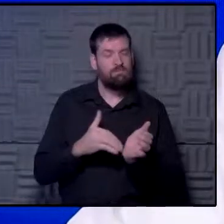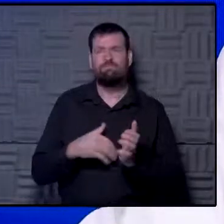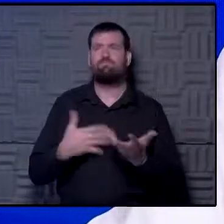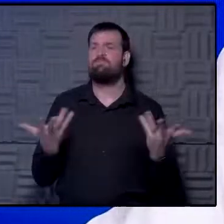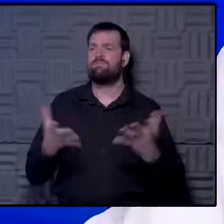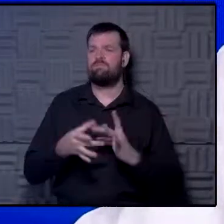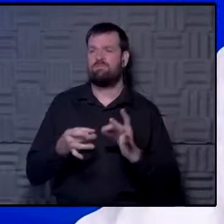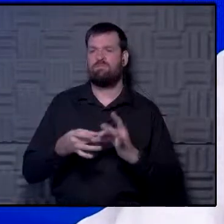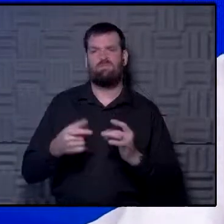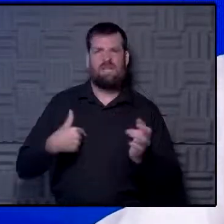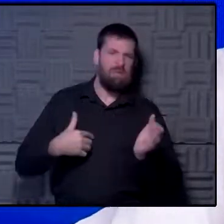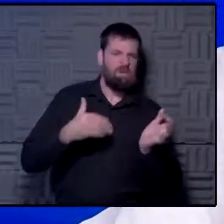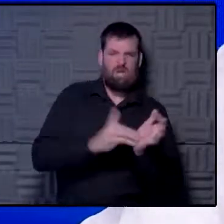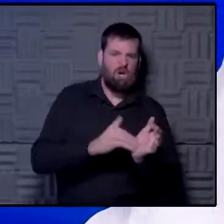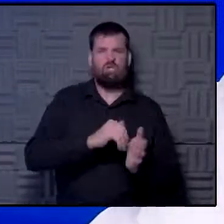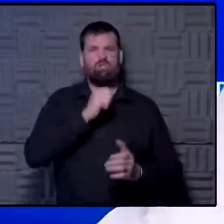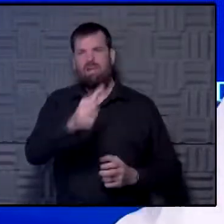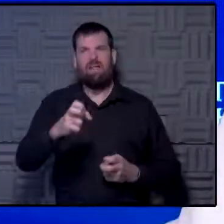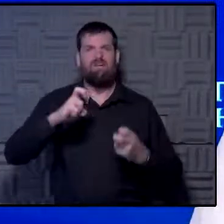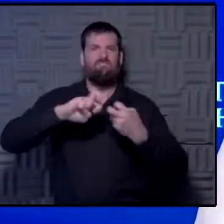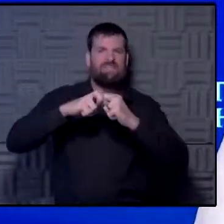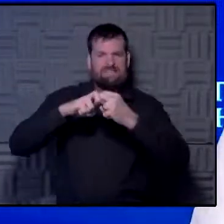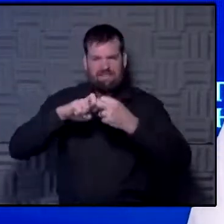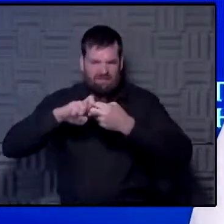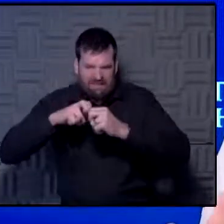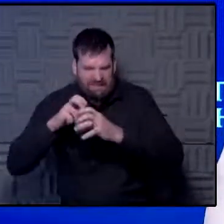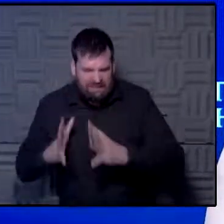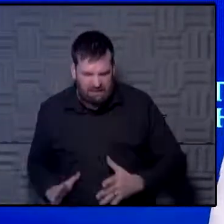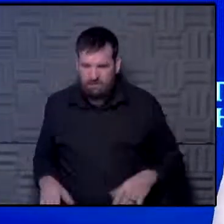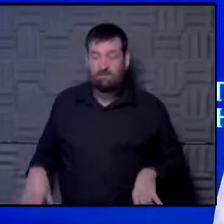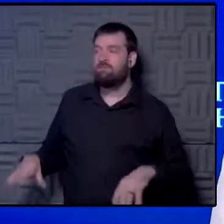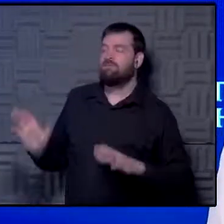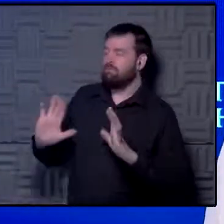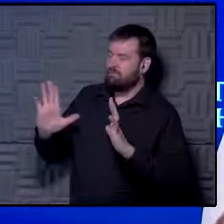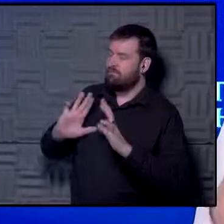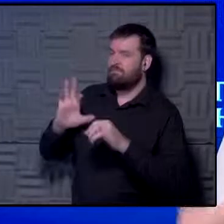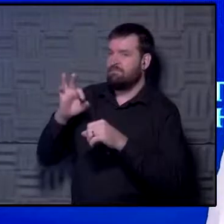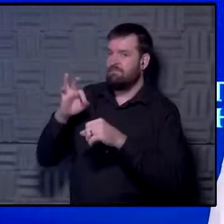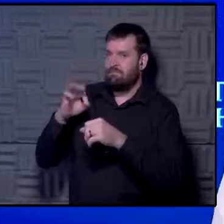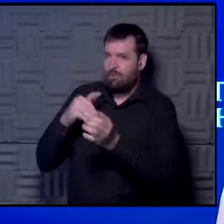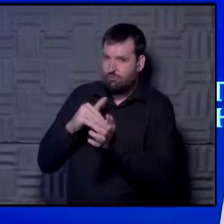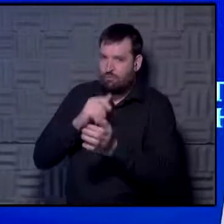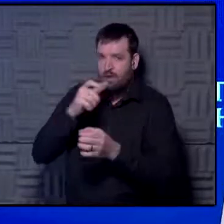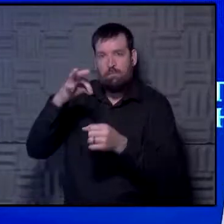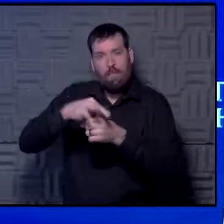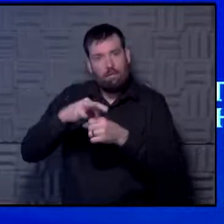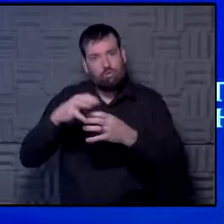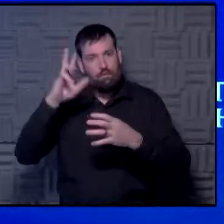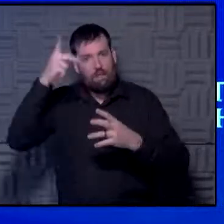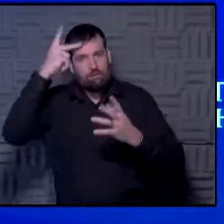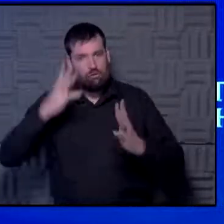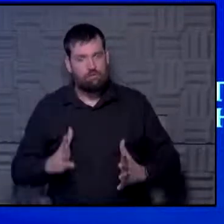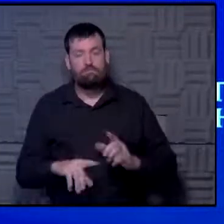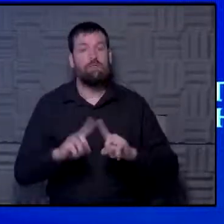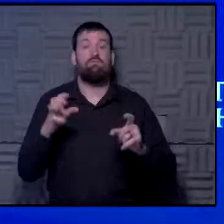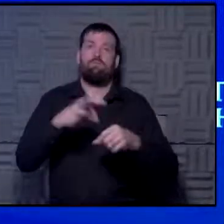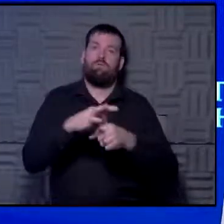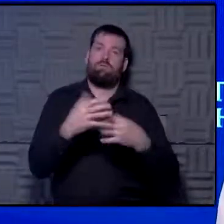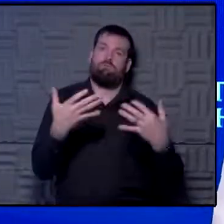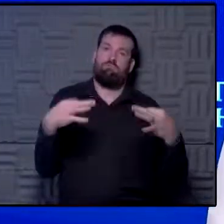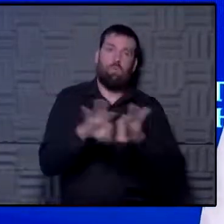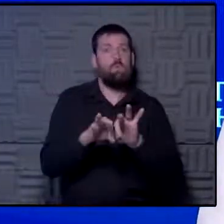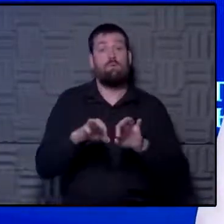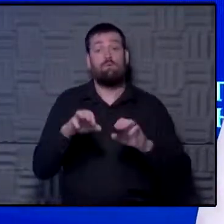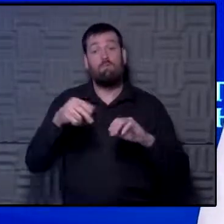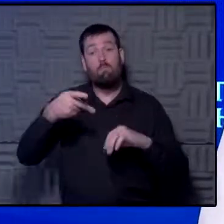from Star Trek? I'm a doctor, not a physicist. So I'm a doctor, not a politician. But, you know, voting is just so darn important. And I think one of the questions is, can